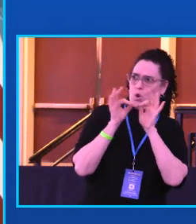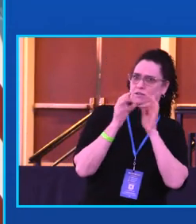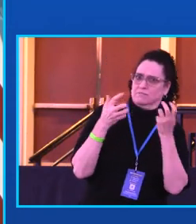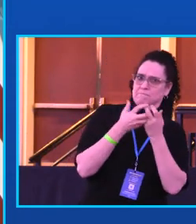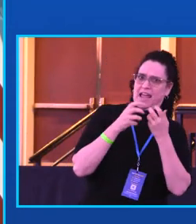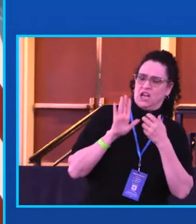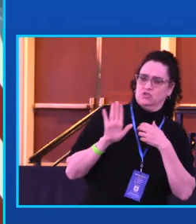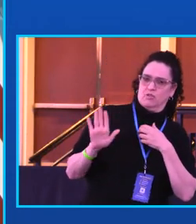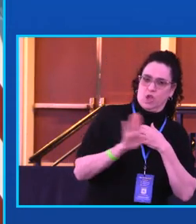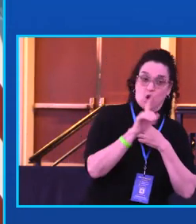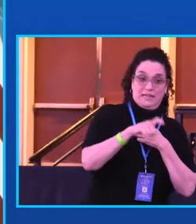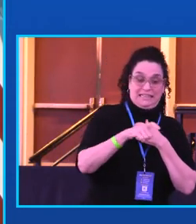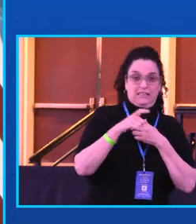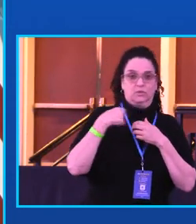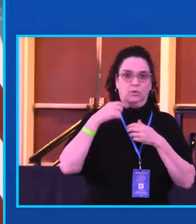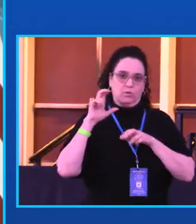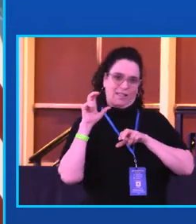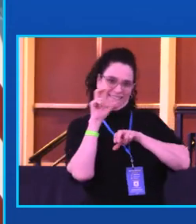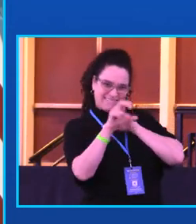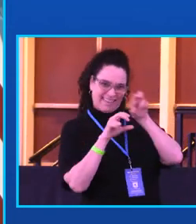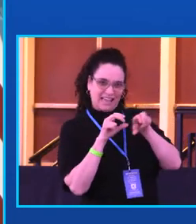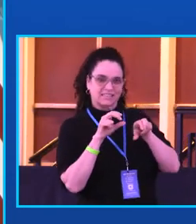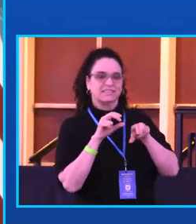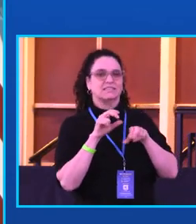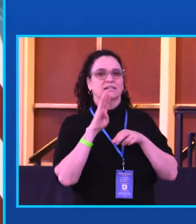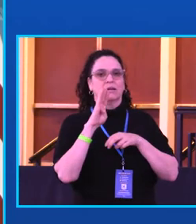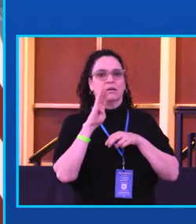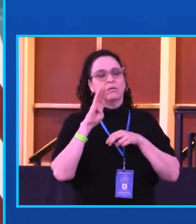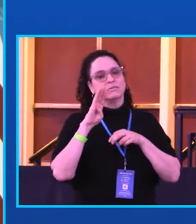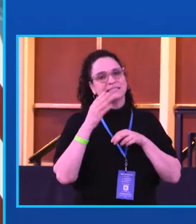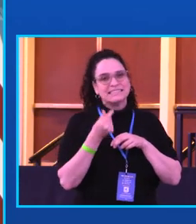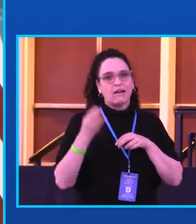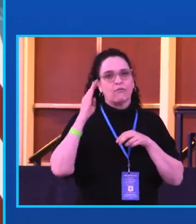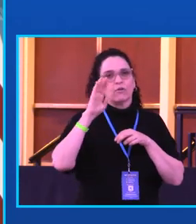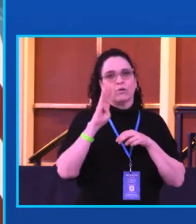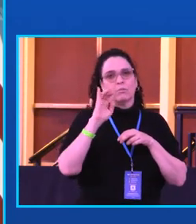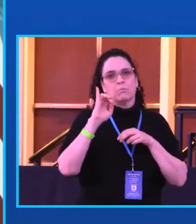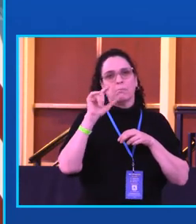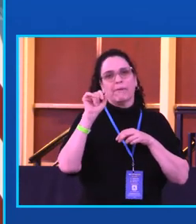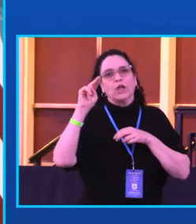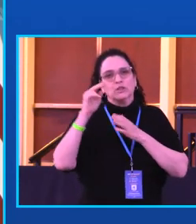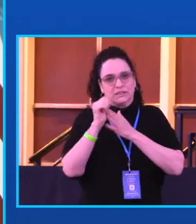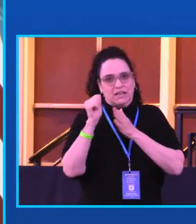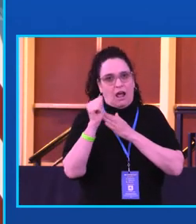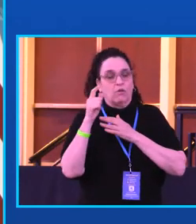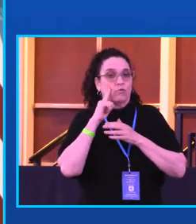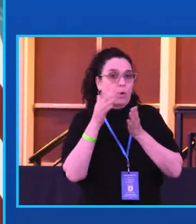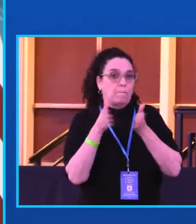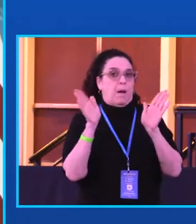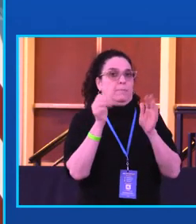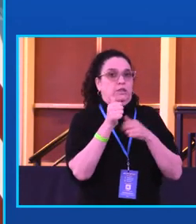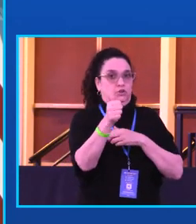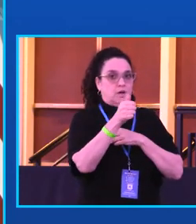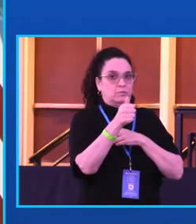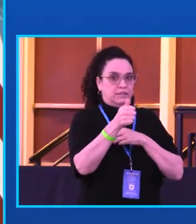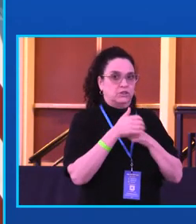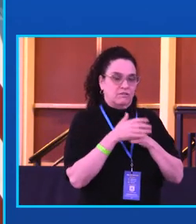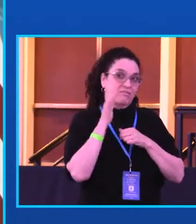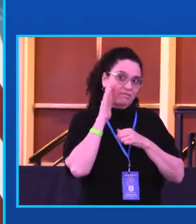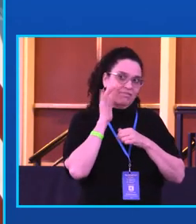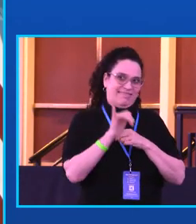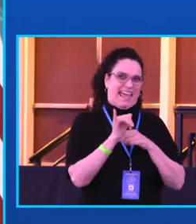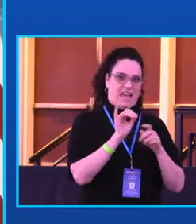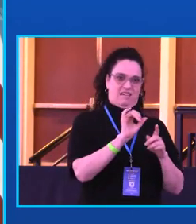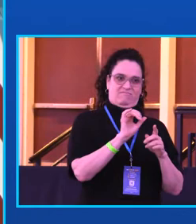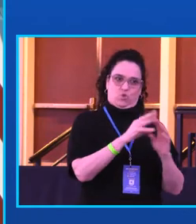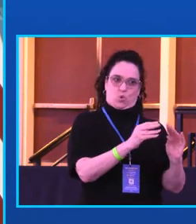with an investment of $1 billion in billions of dollars in public transit. So when we look at this issue,